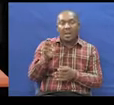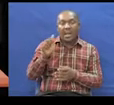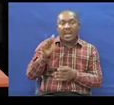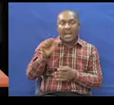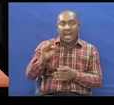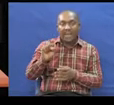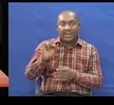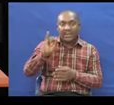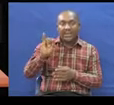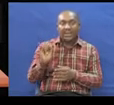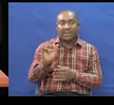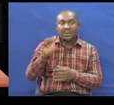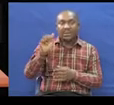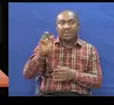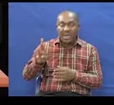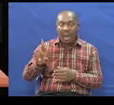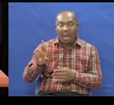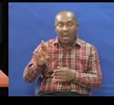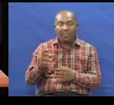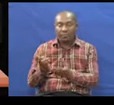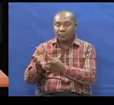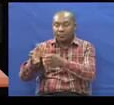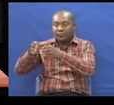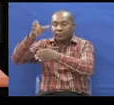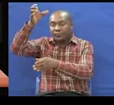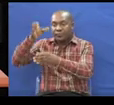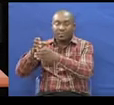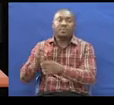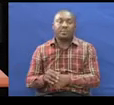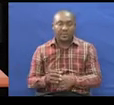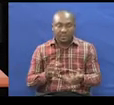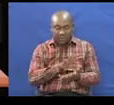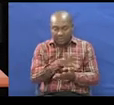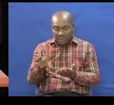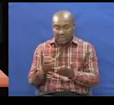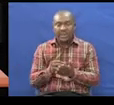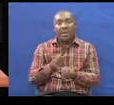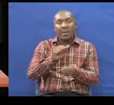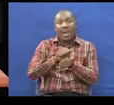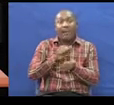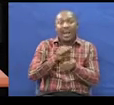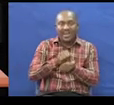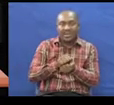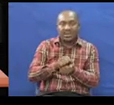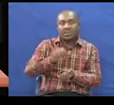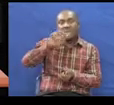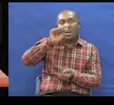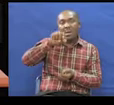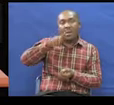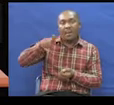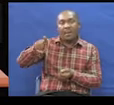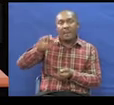So these are the apparatus that you are going to use when preparing hydrogen in the laboratory. And what is the setup for